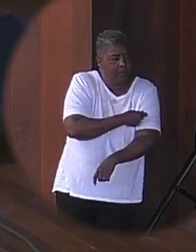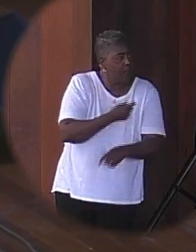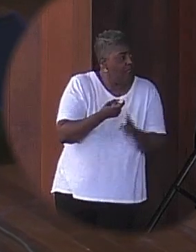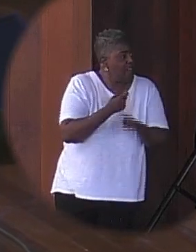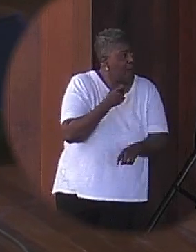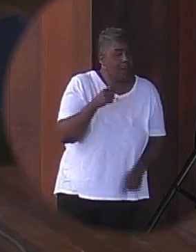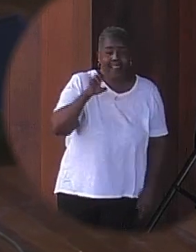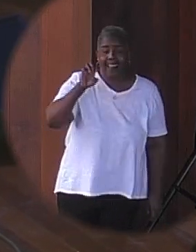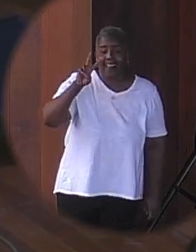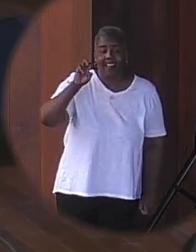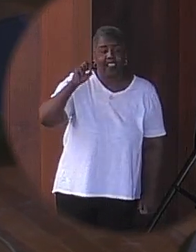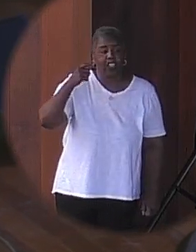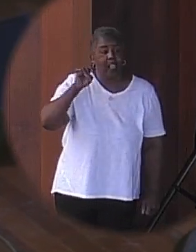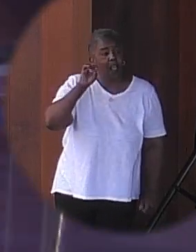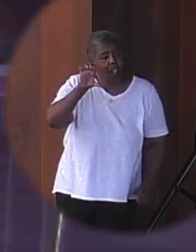come from evangelicals,